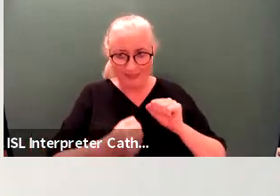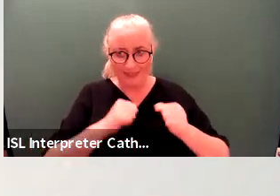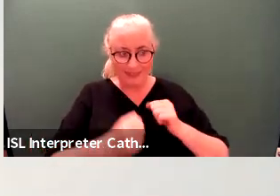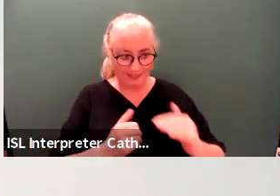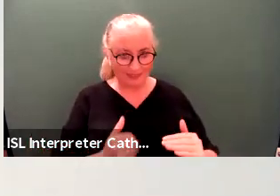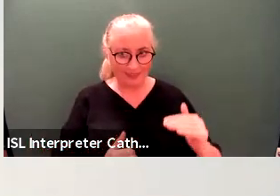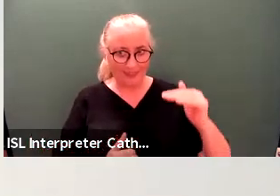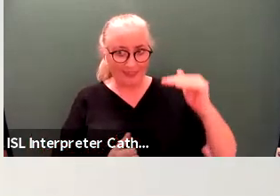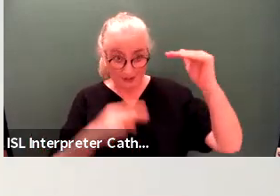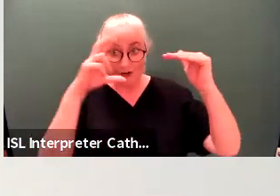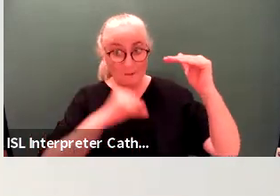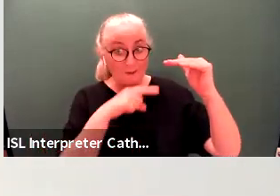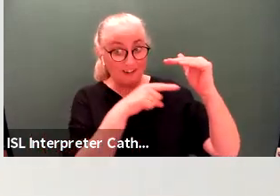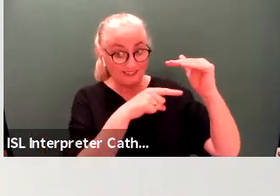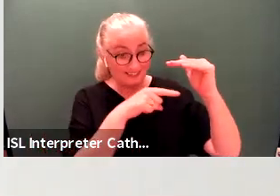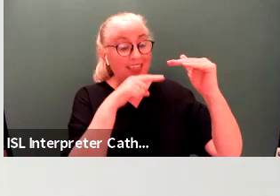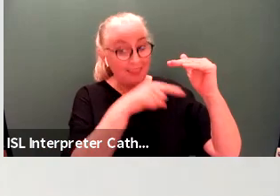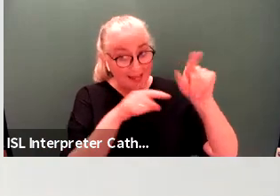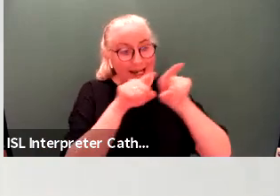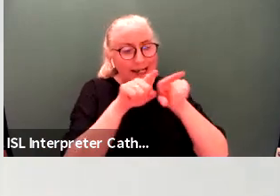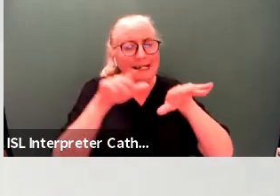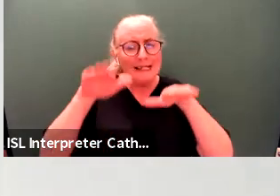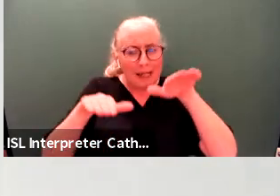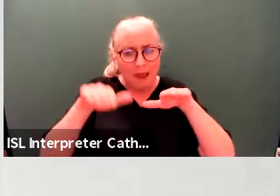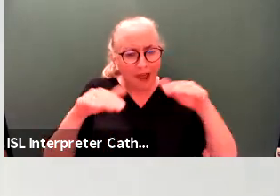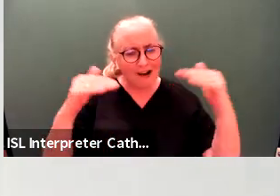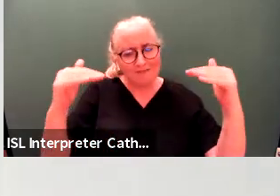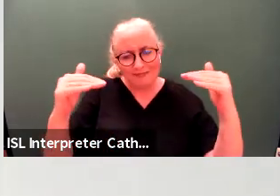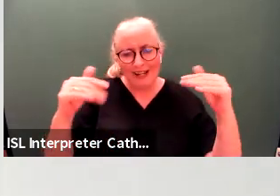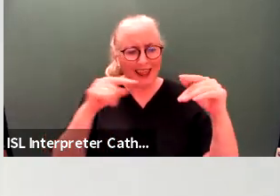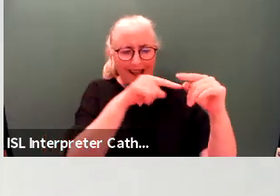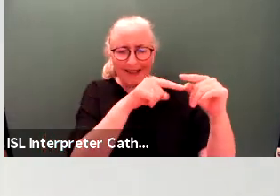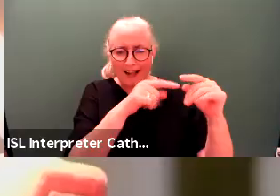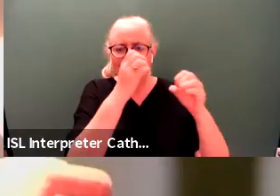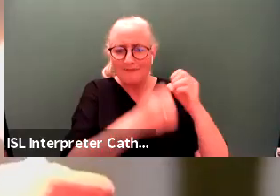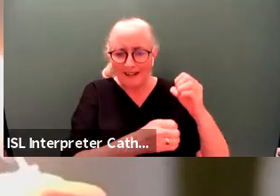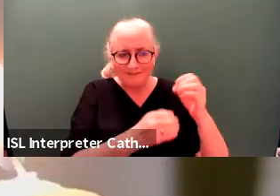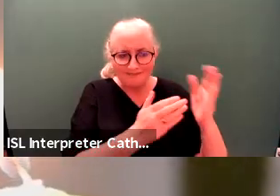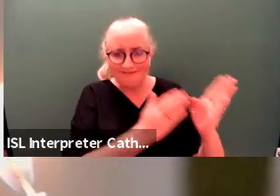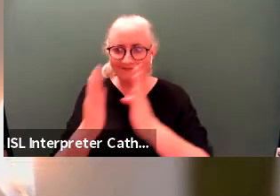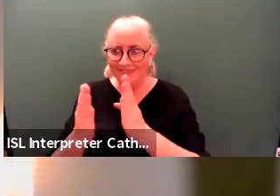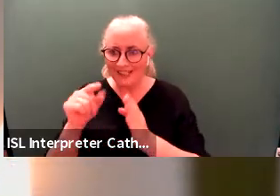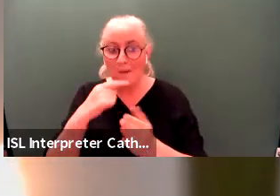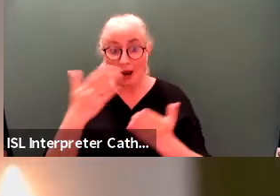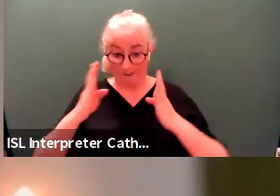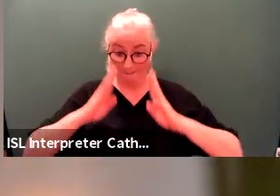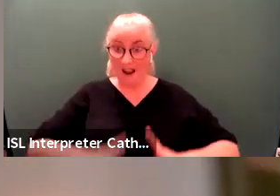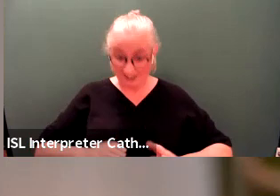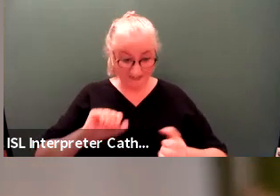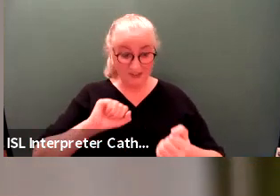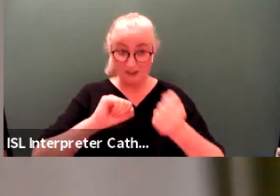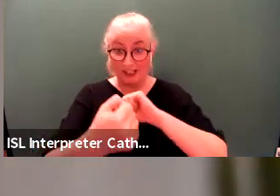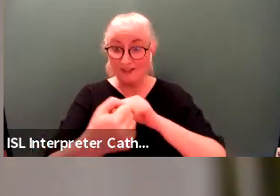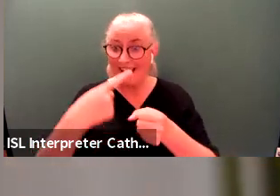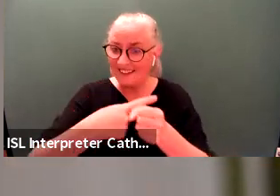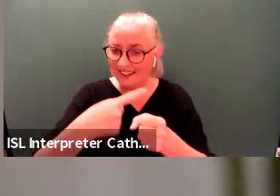then, you could see this as similar in ways, or perhaps the end of that period of our life. Our body is changing again, and